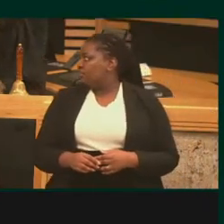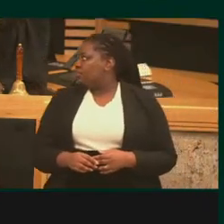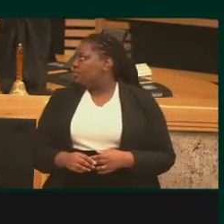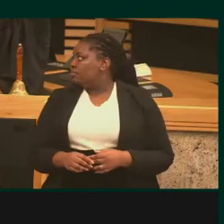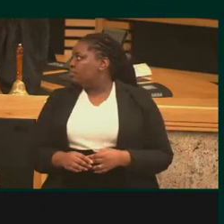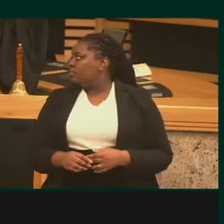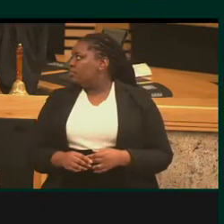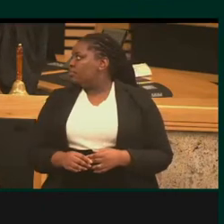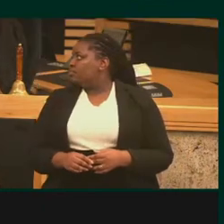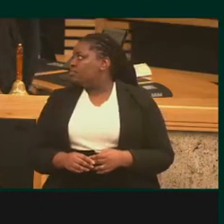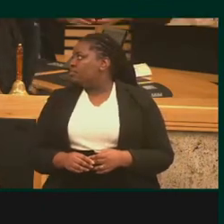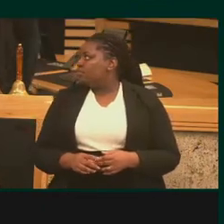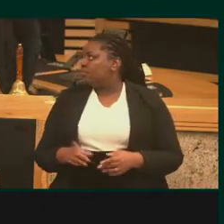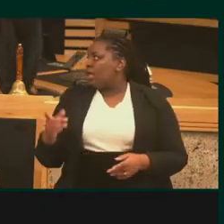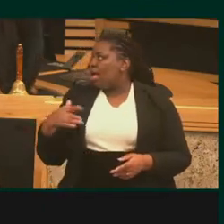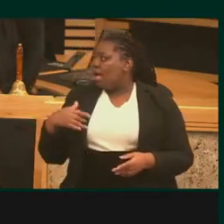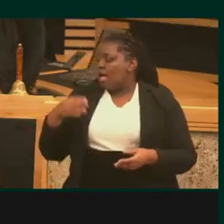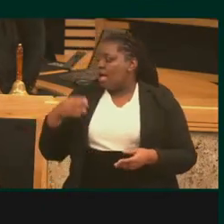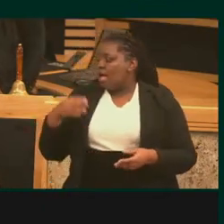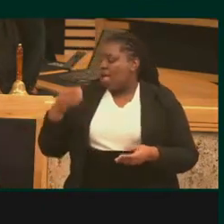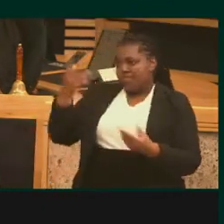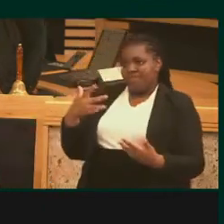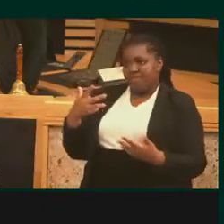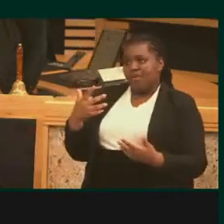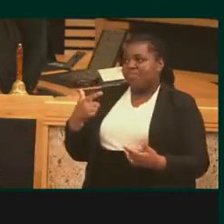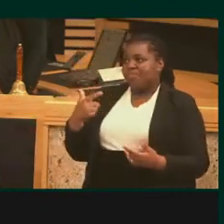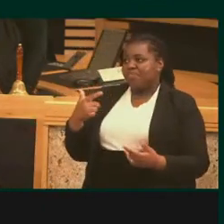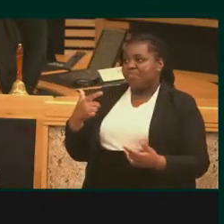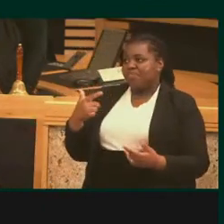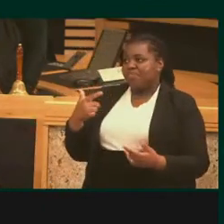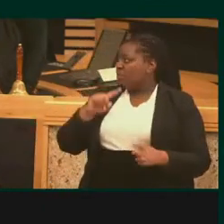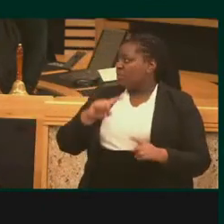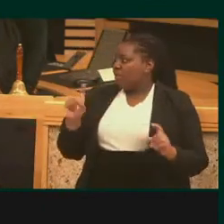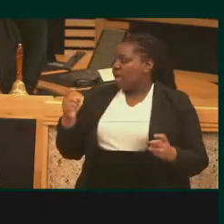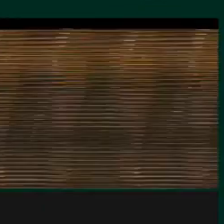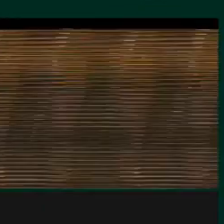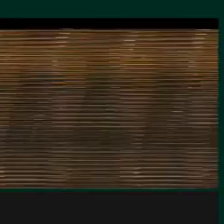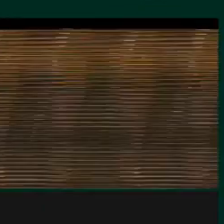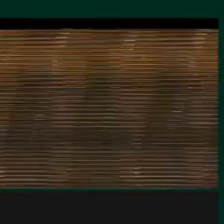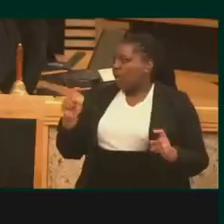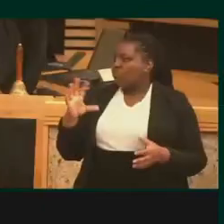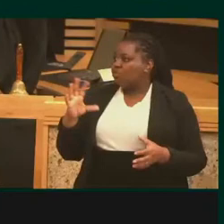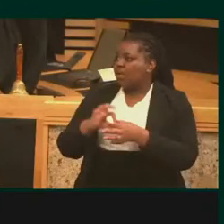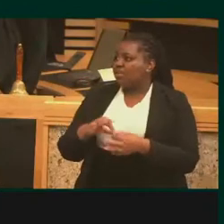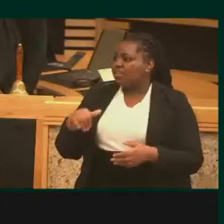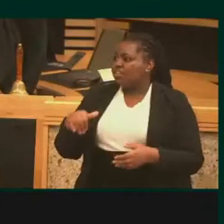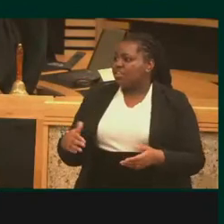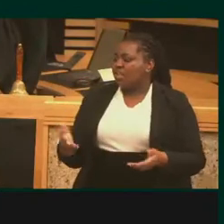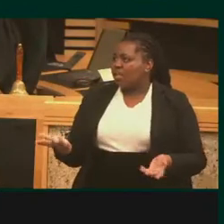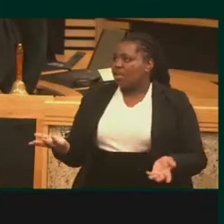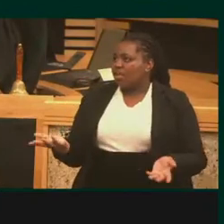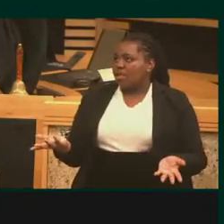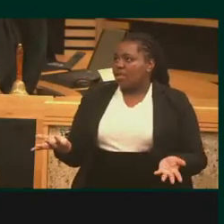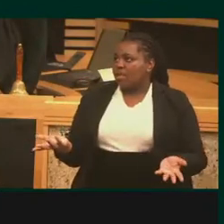where I'm informed that she is speaking but there's no connection inside